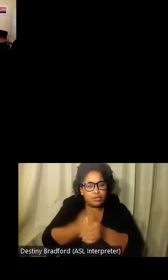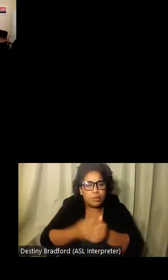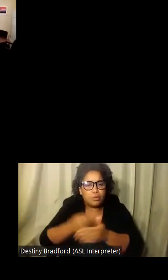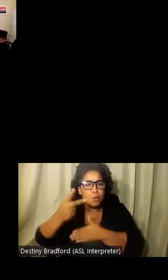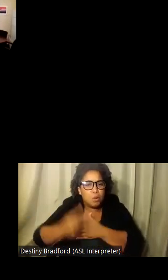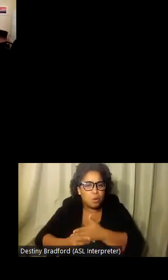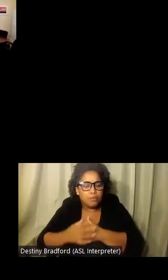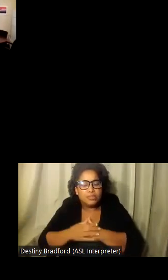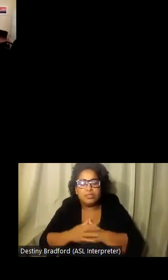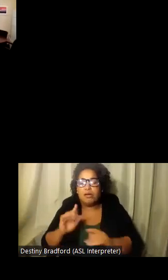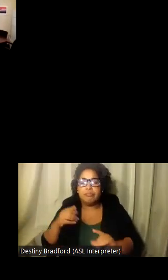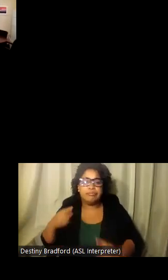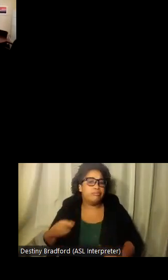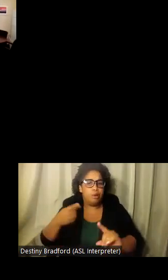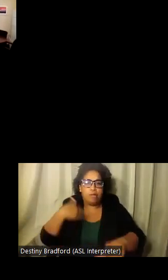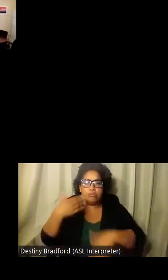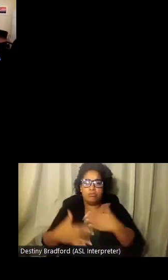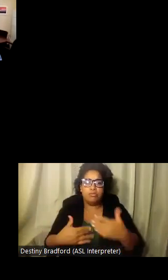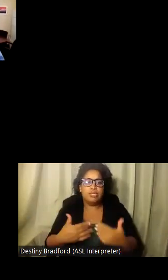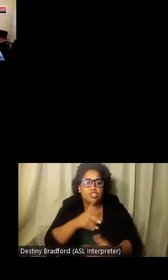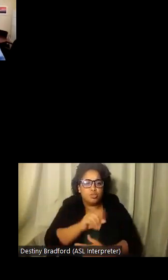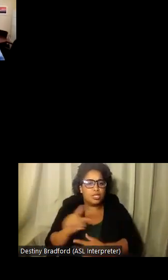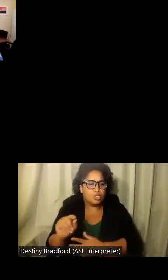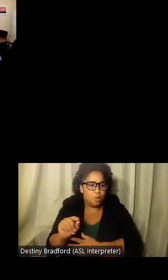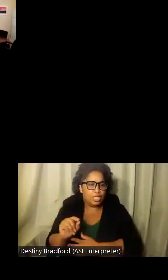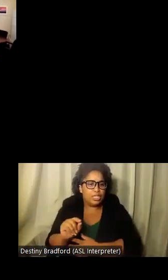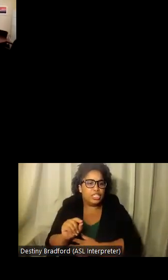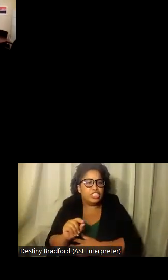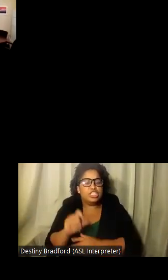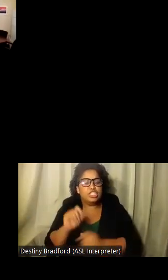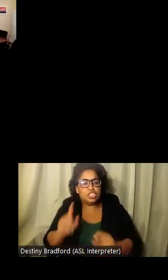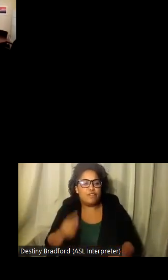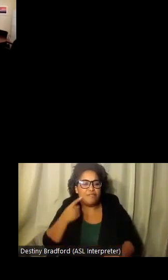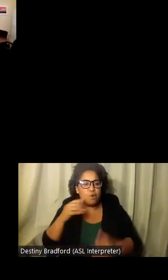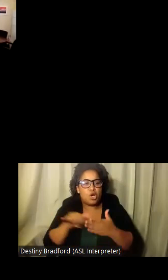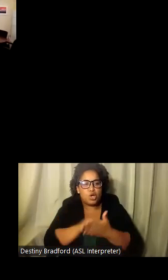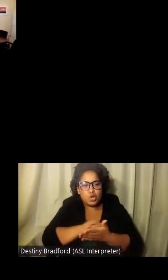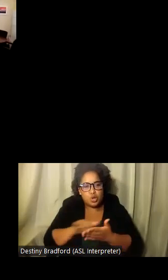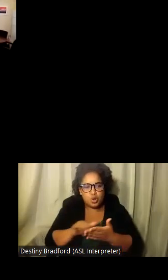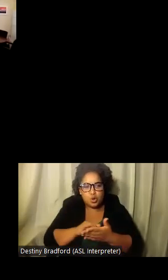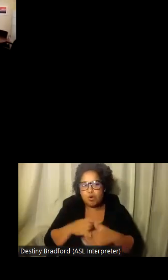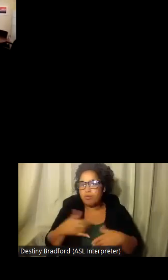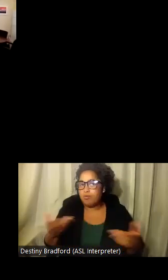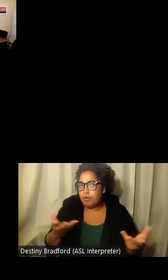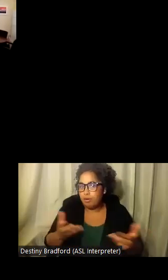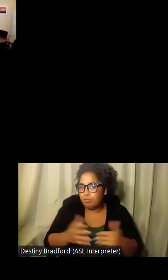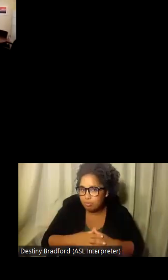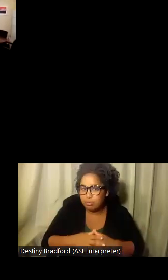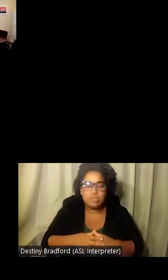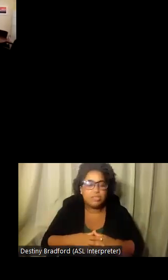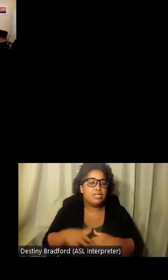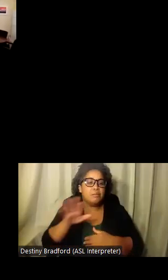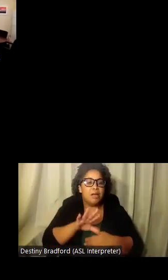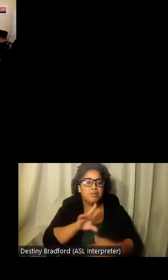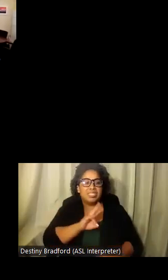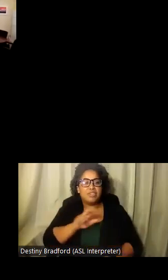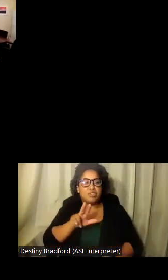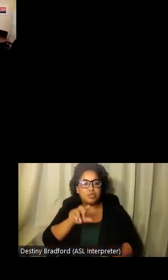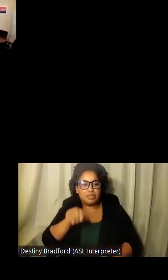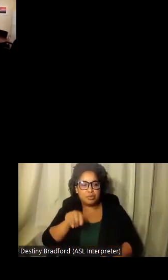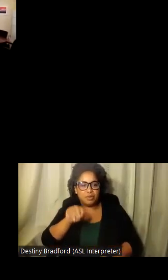let me cut to the chase, if you will, on the 2020 survey results for New York it was. That was about 73,